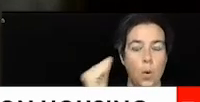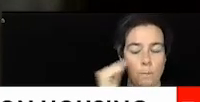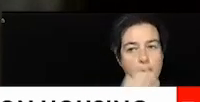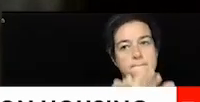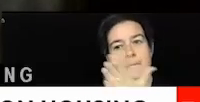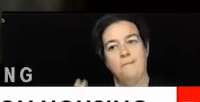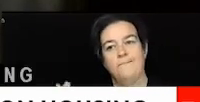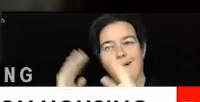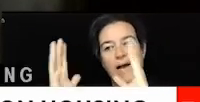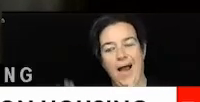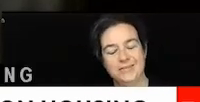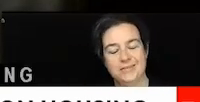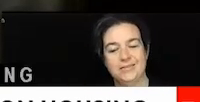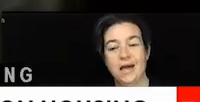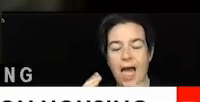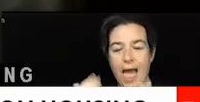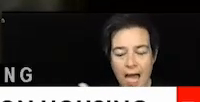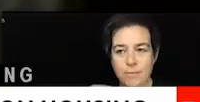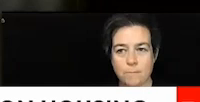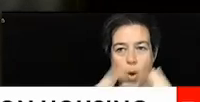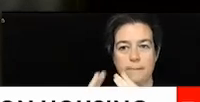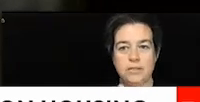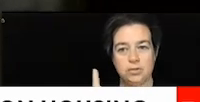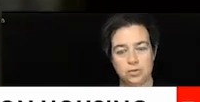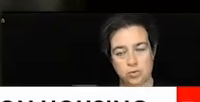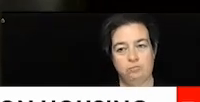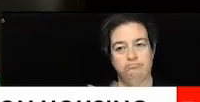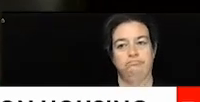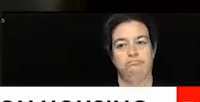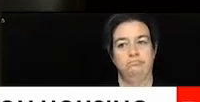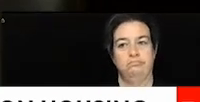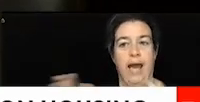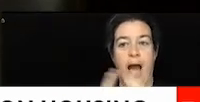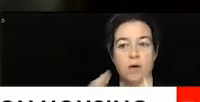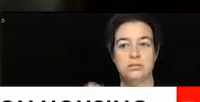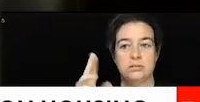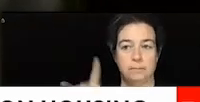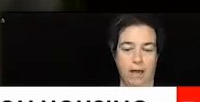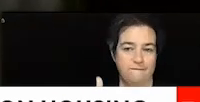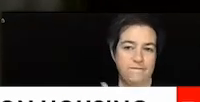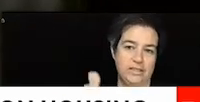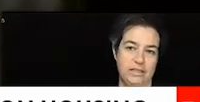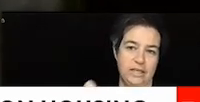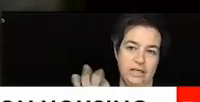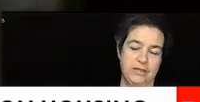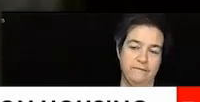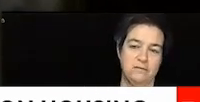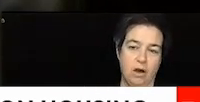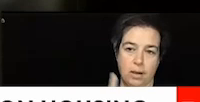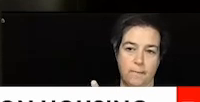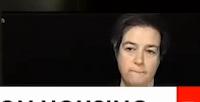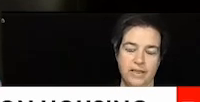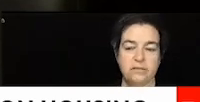help more communities expand their housing supply in a way that fits the needs of target populations, like